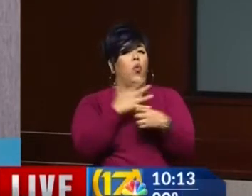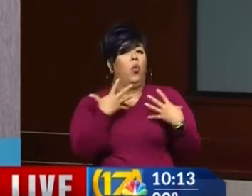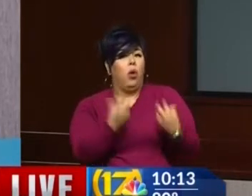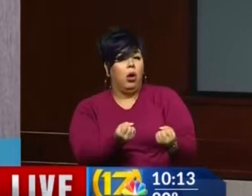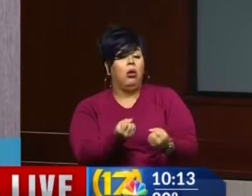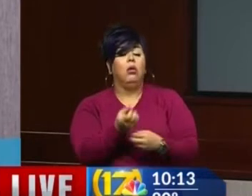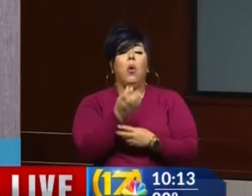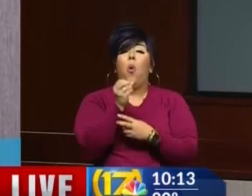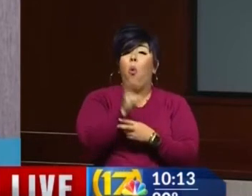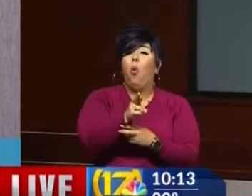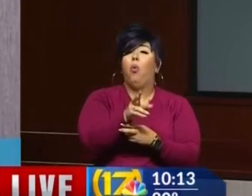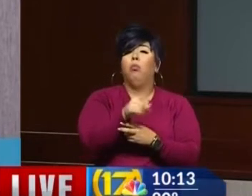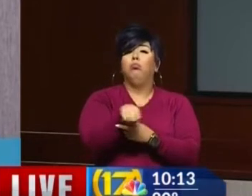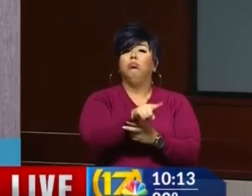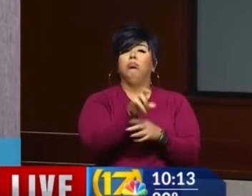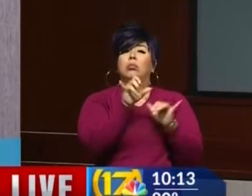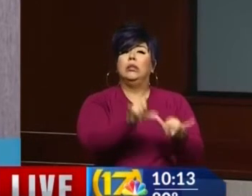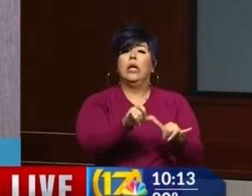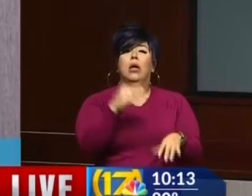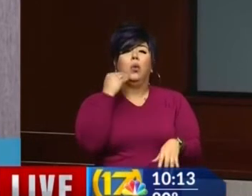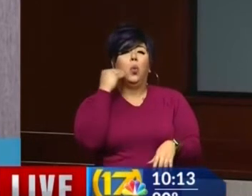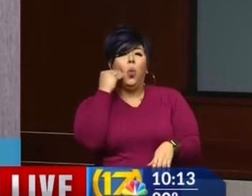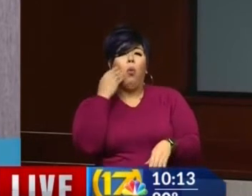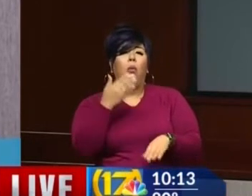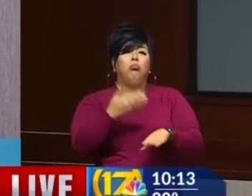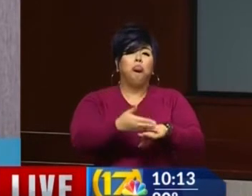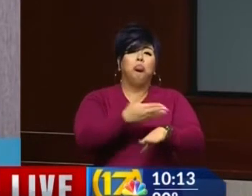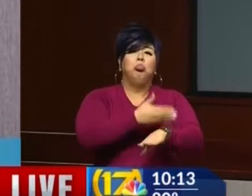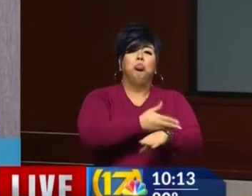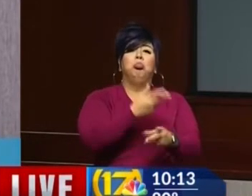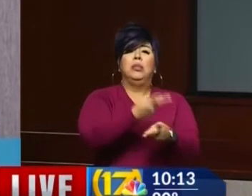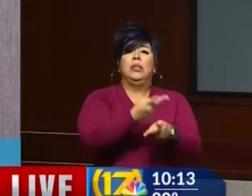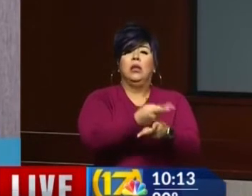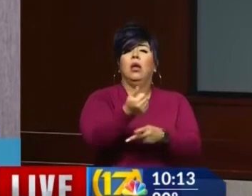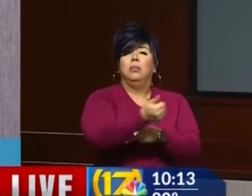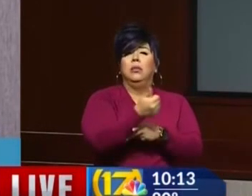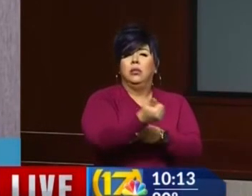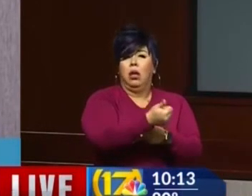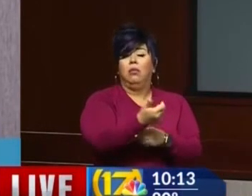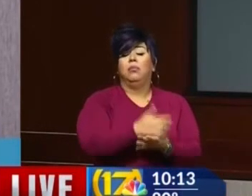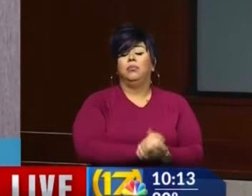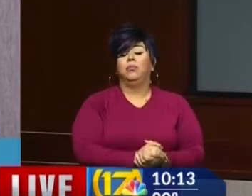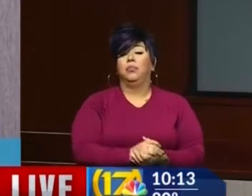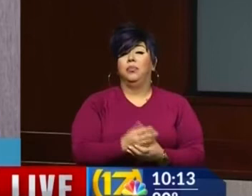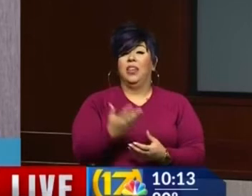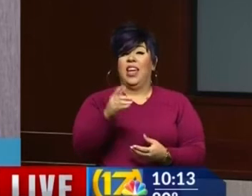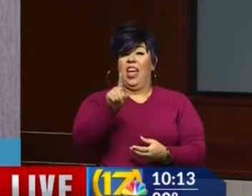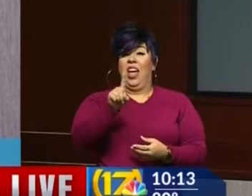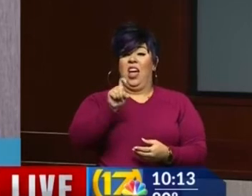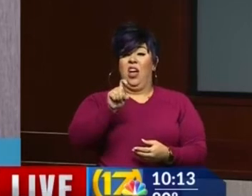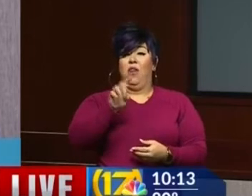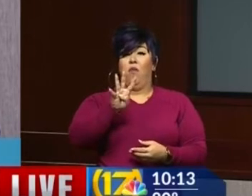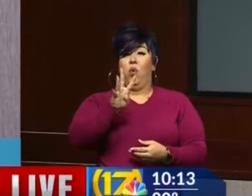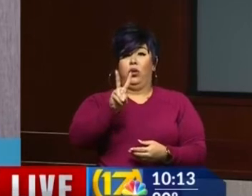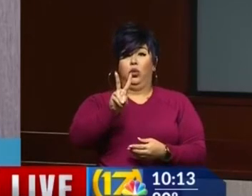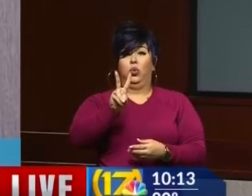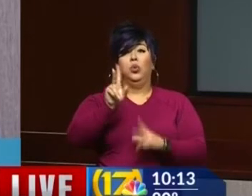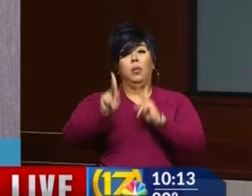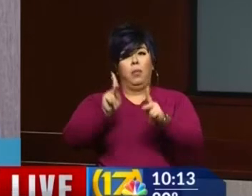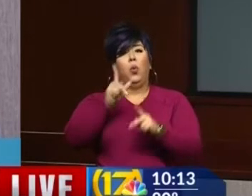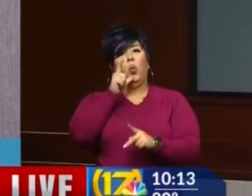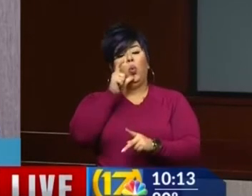are isolating and recovering at home, treating their symptoms on their own. Today we have 142 people